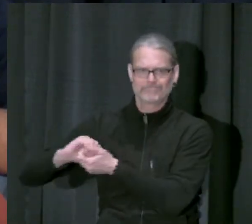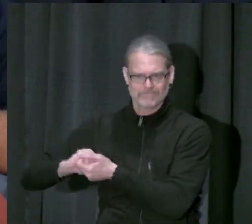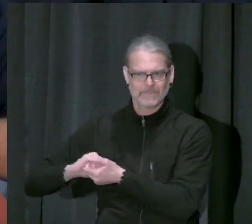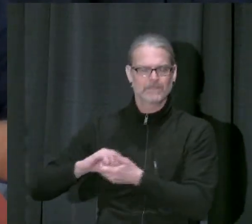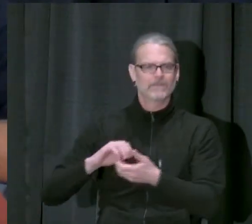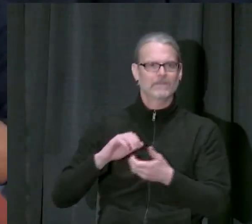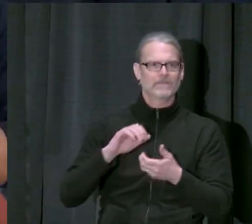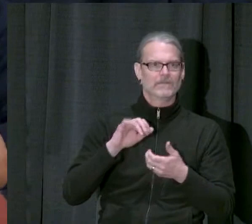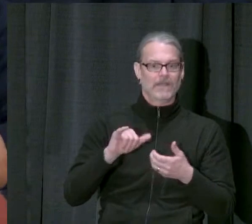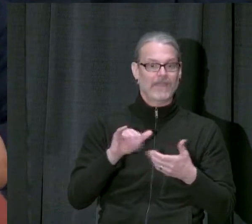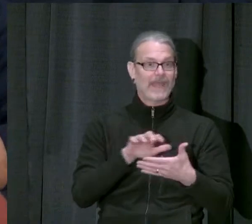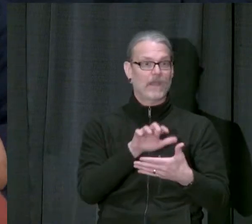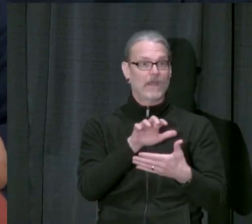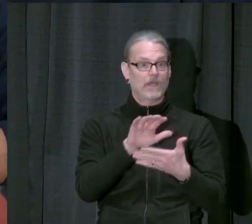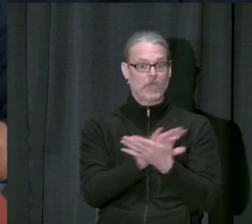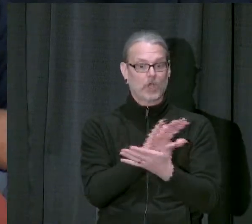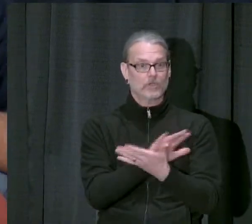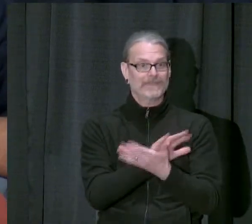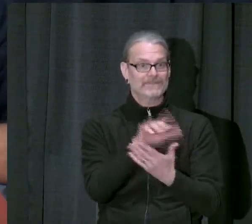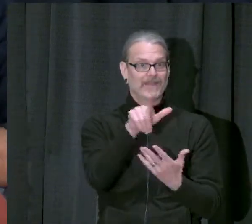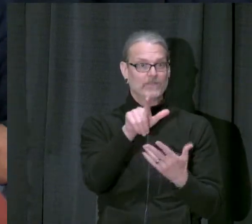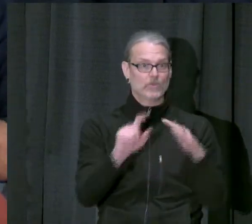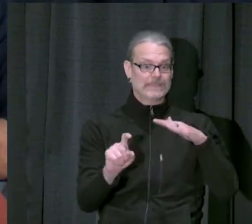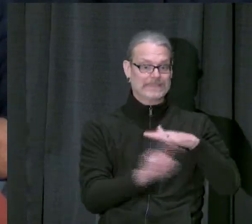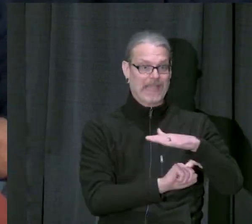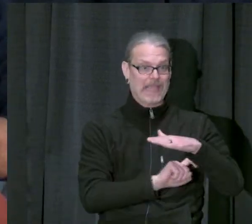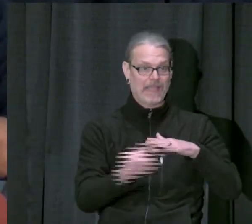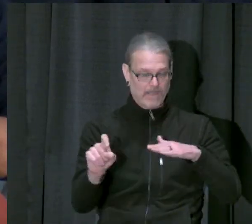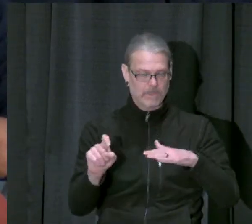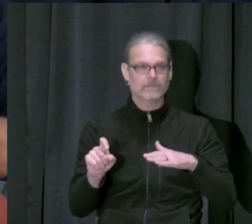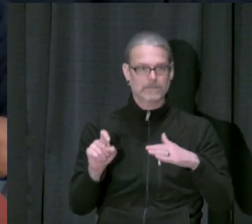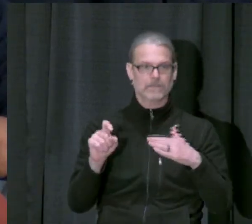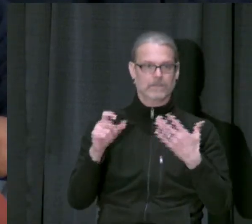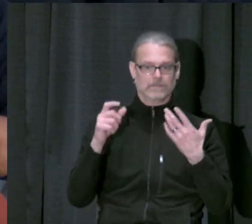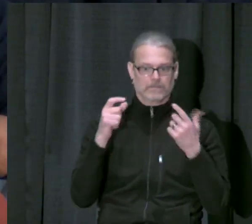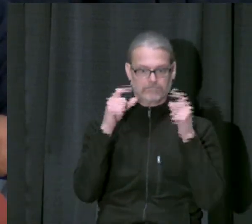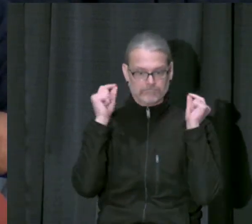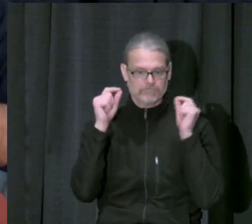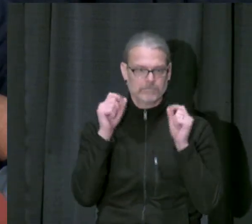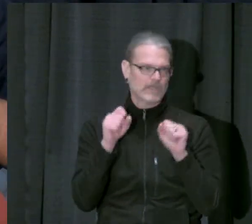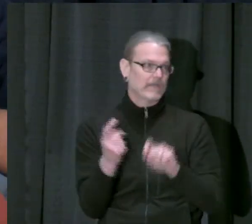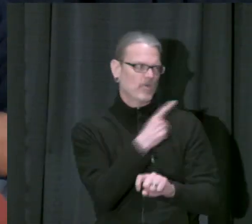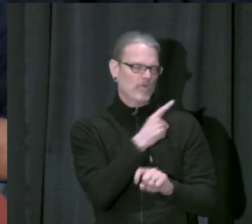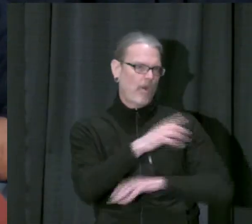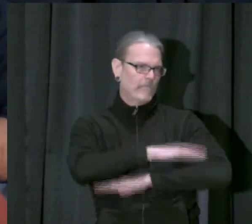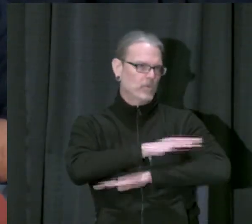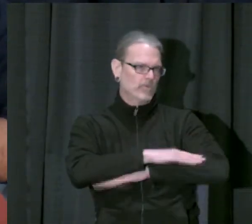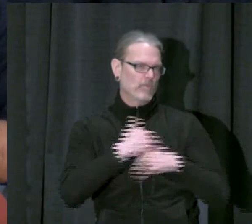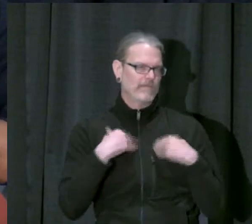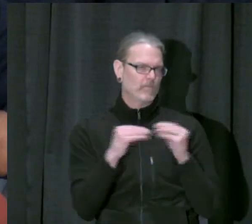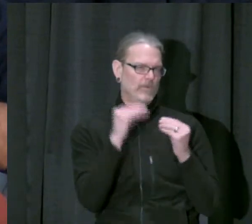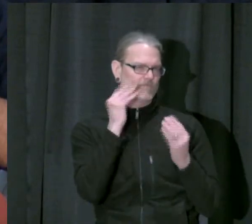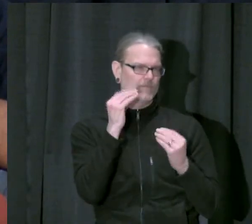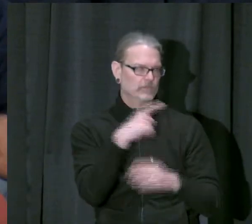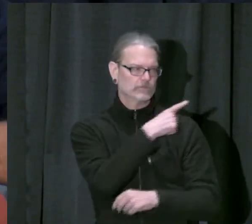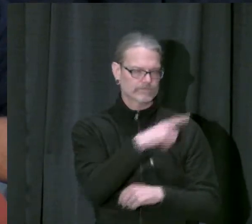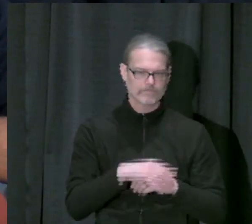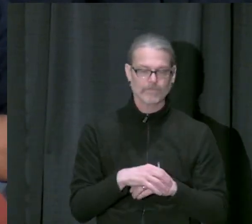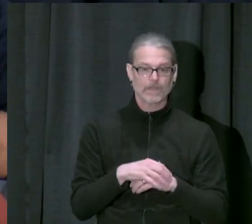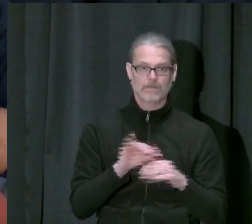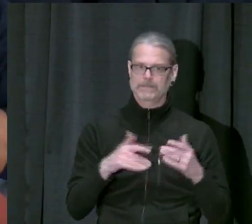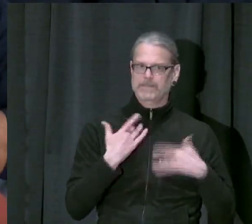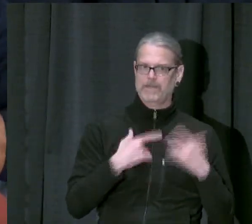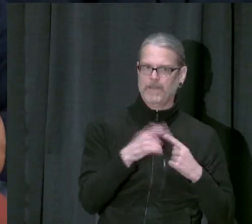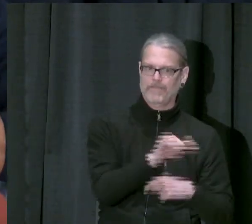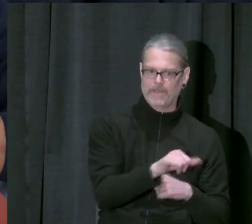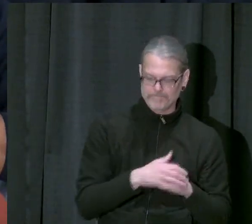documents that you scan, and it's actually a real demo that you can check out at our booth. That's one thing that we're really excited about. The other thing is